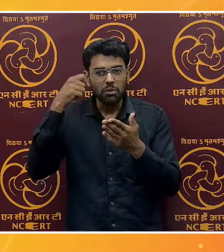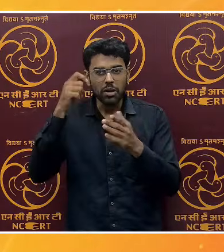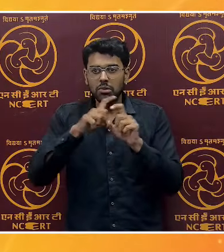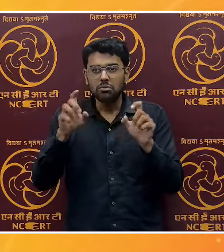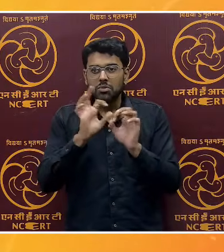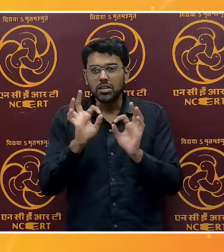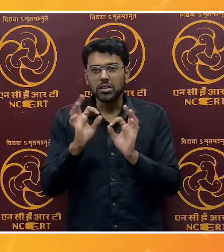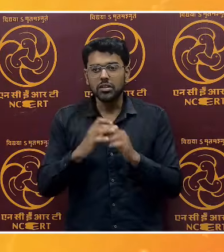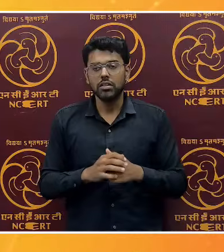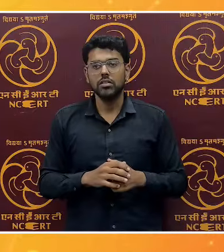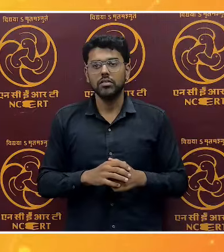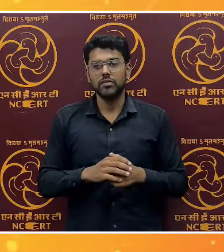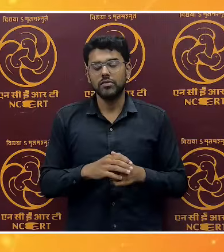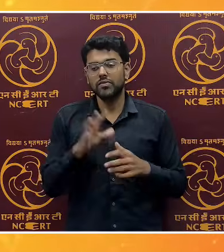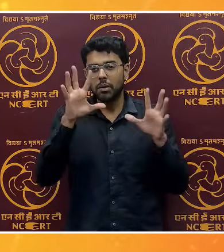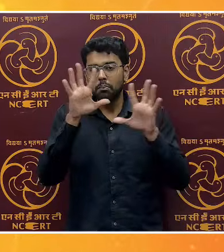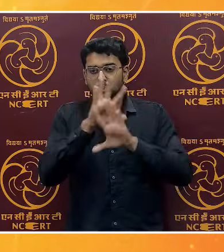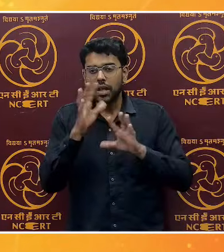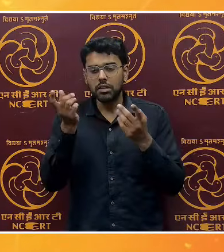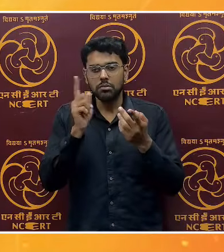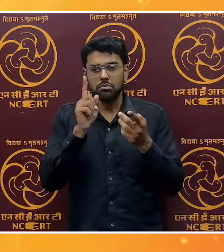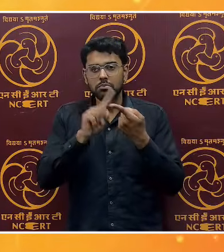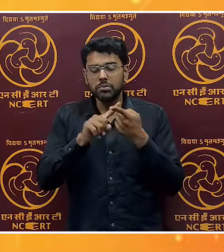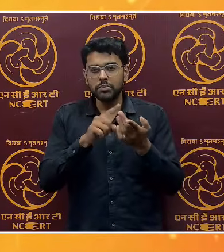See, it doesn't matter like